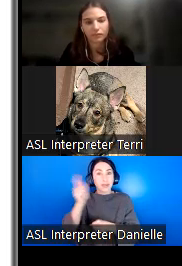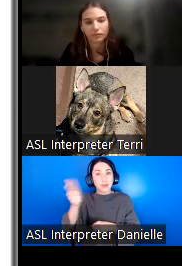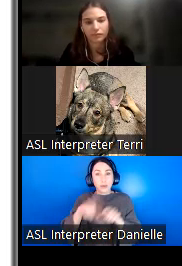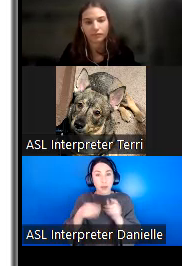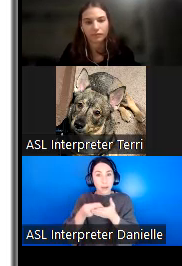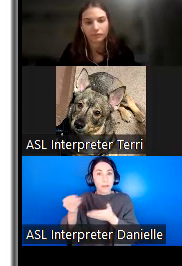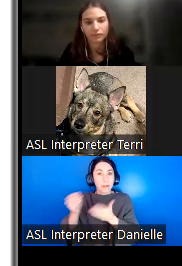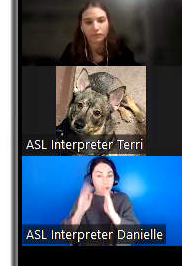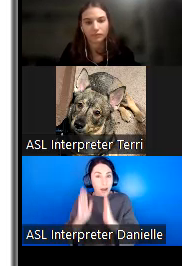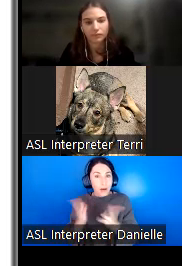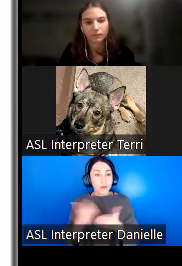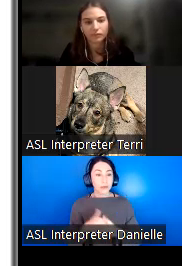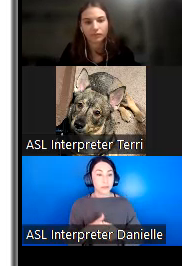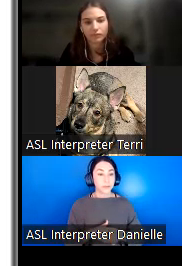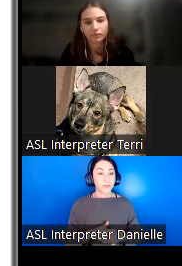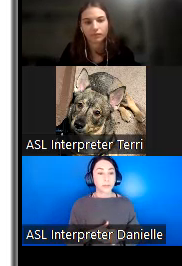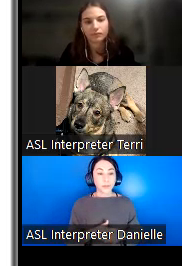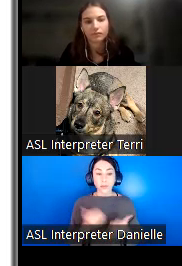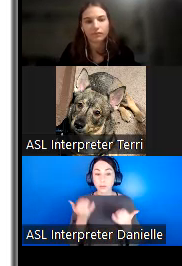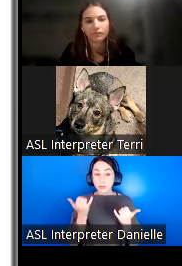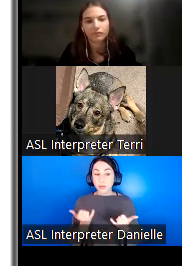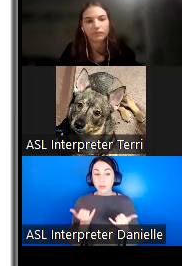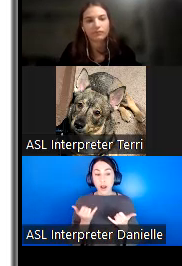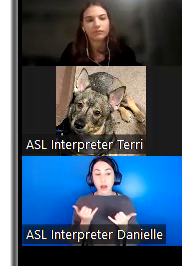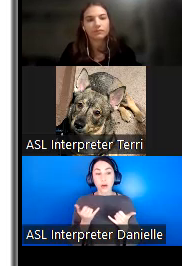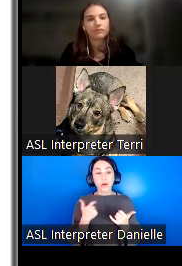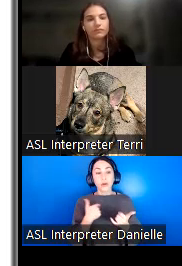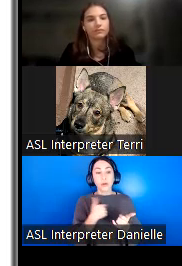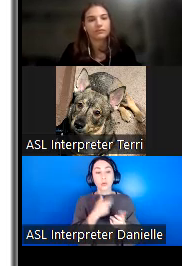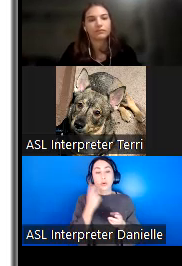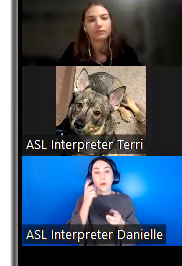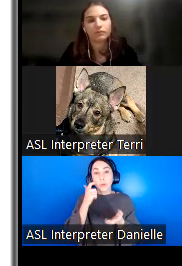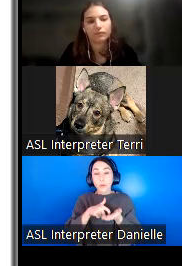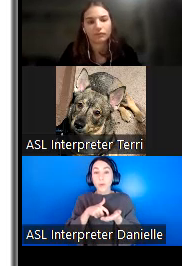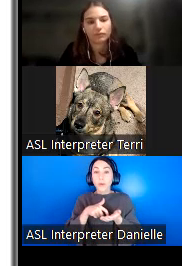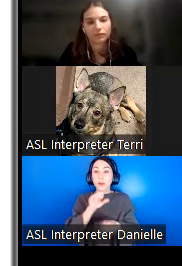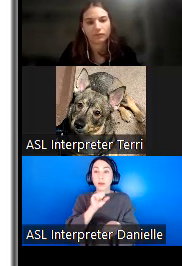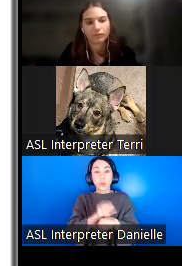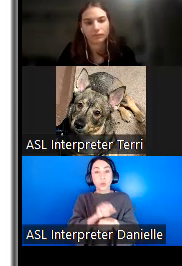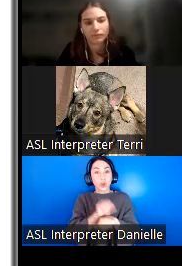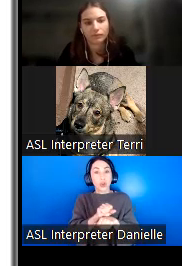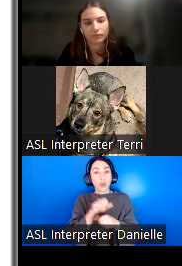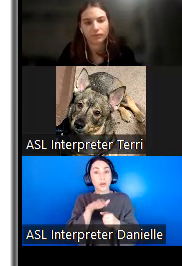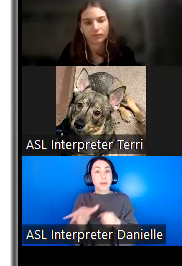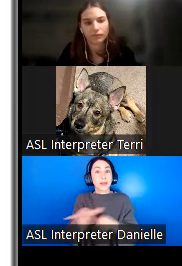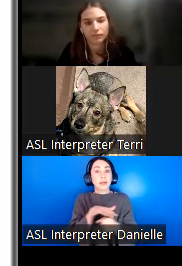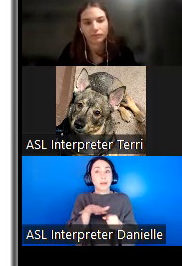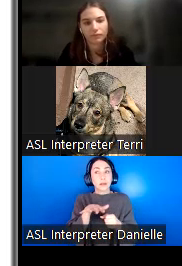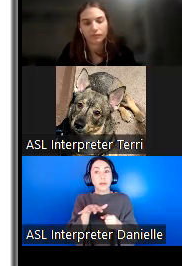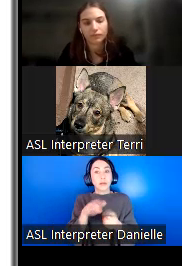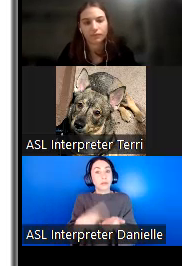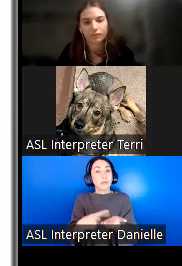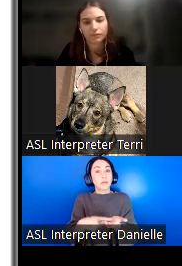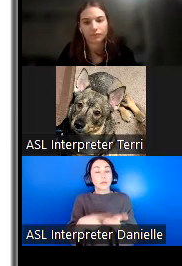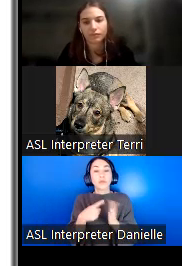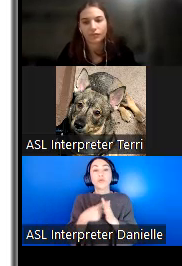the moment, we're seeing a way of talking about mental health in the workplace where it's starting to become allowed to be